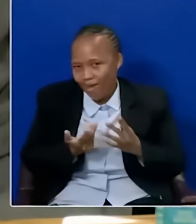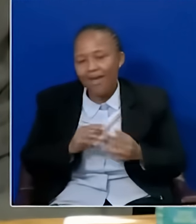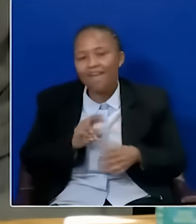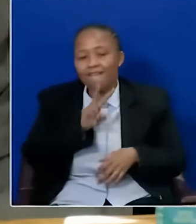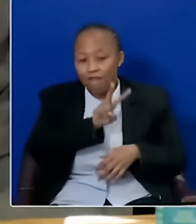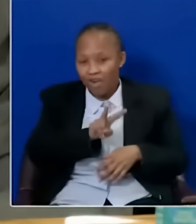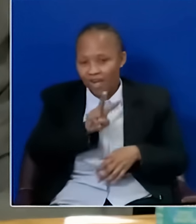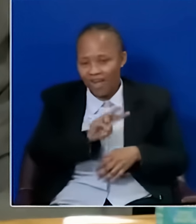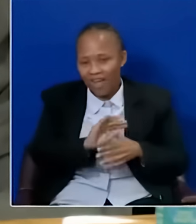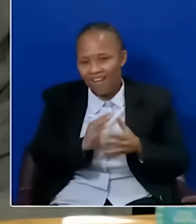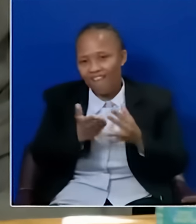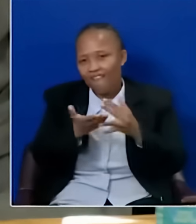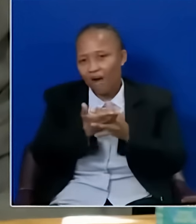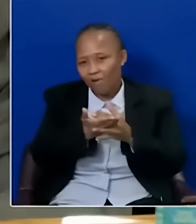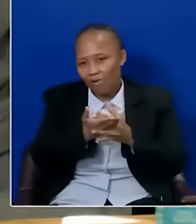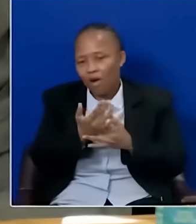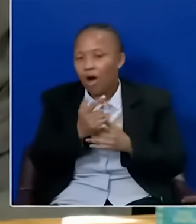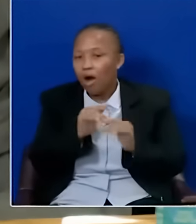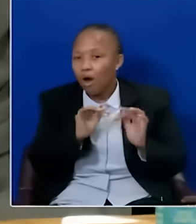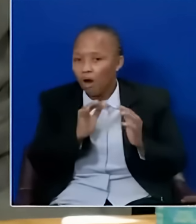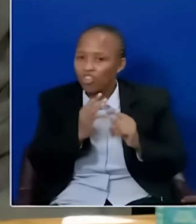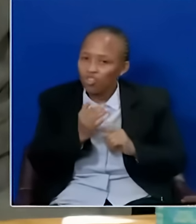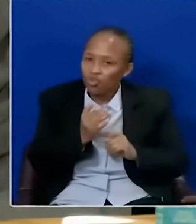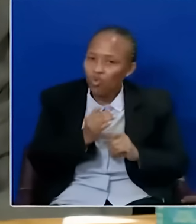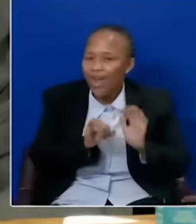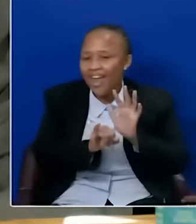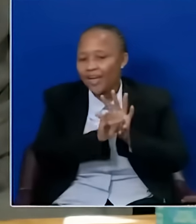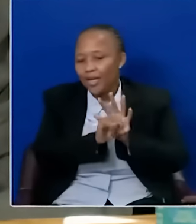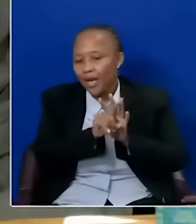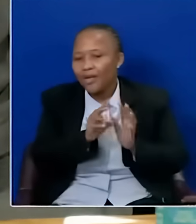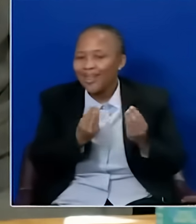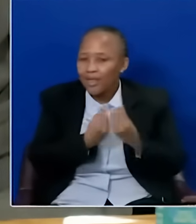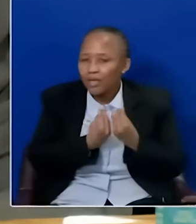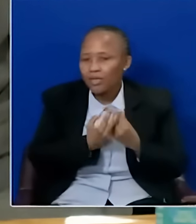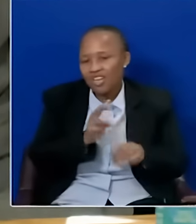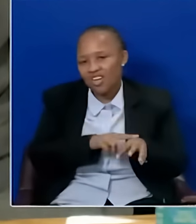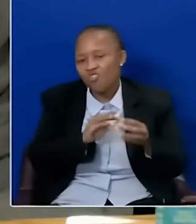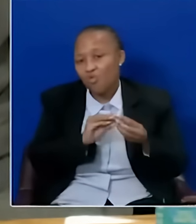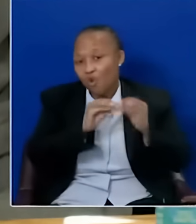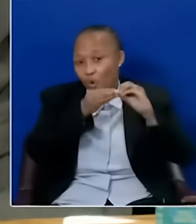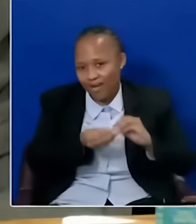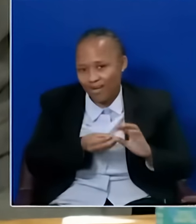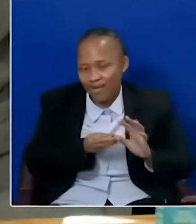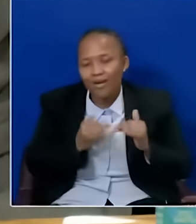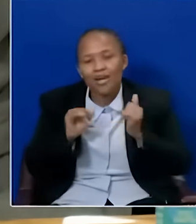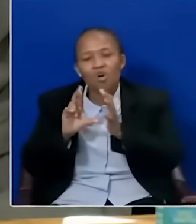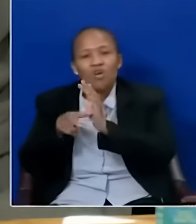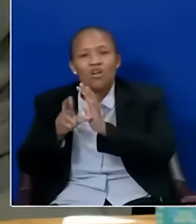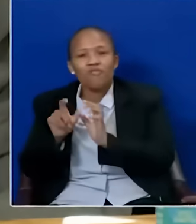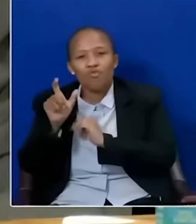indicating what had to be corrected. So the reviewer, in fact, wasn't at fault here. The